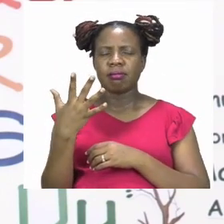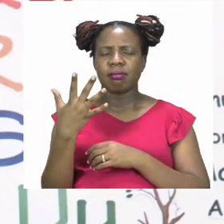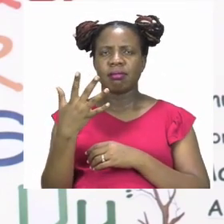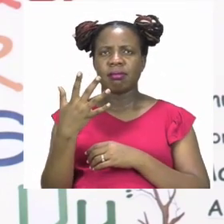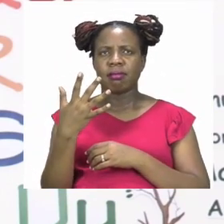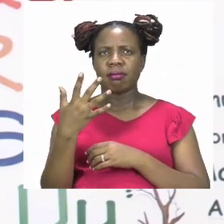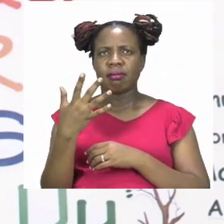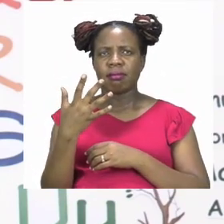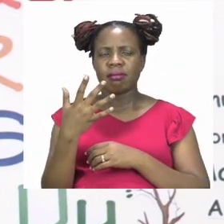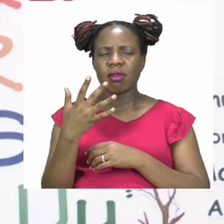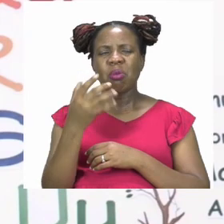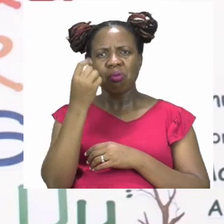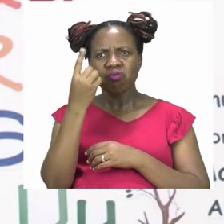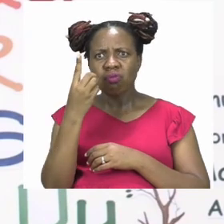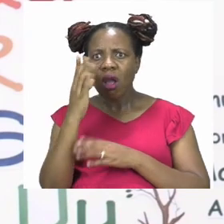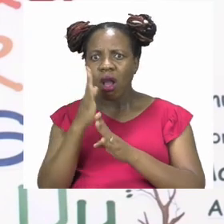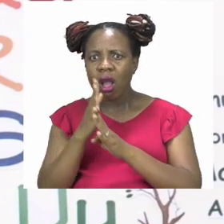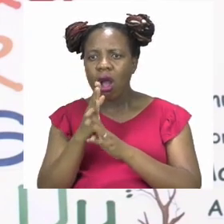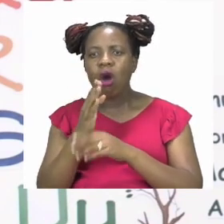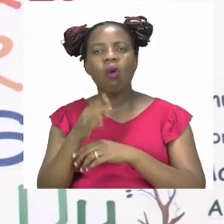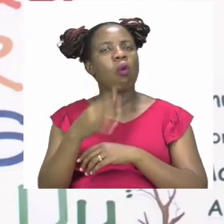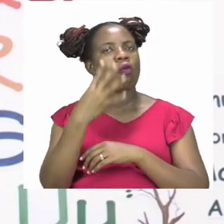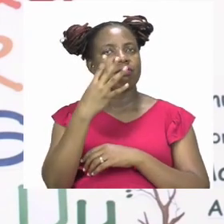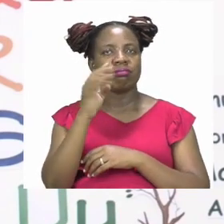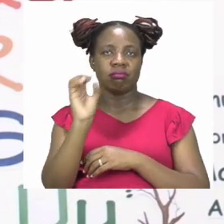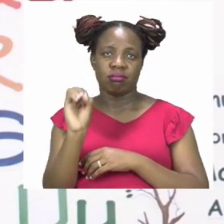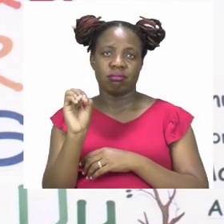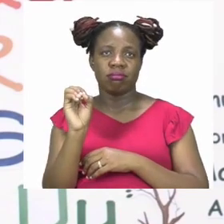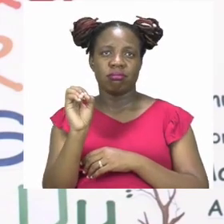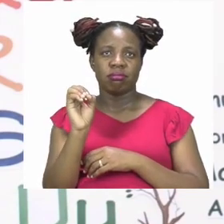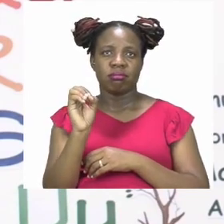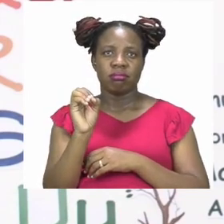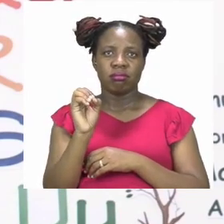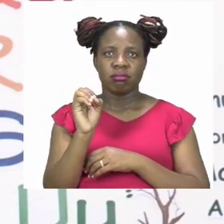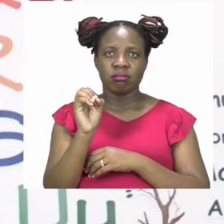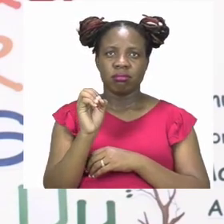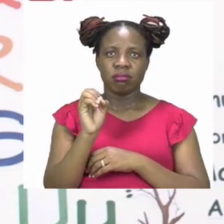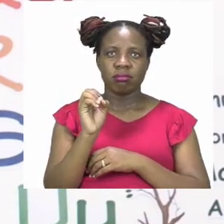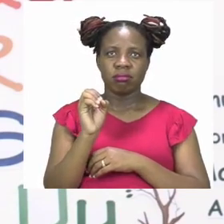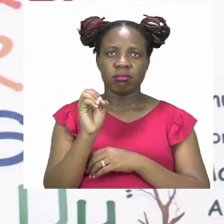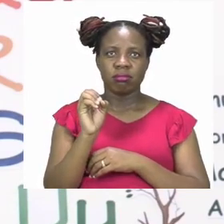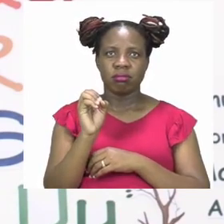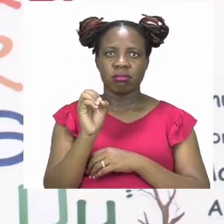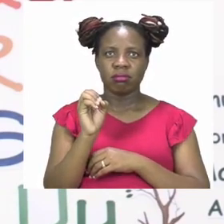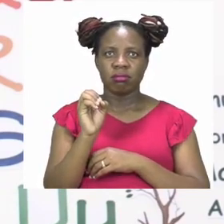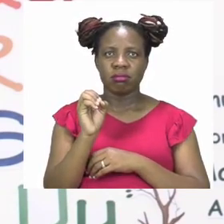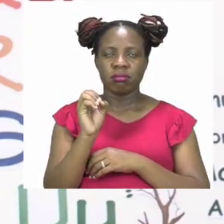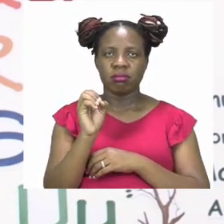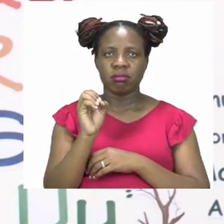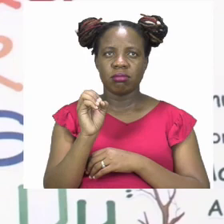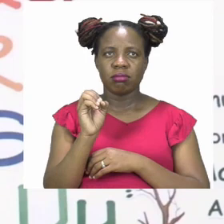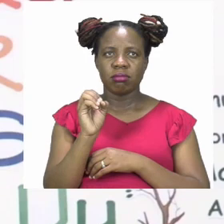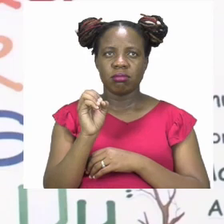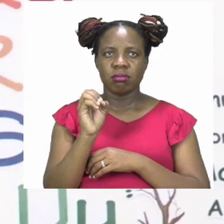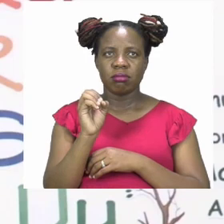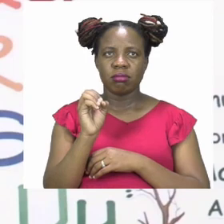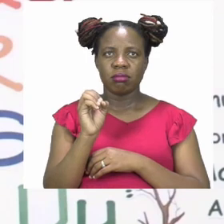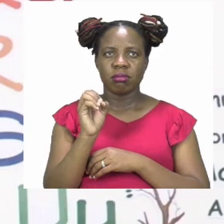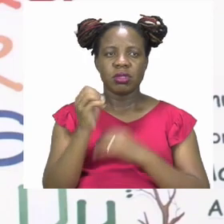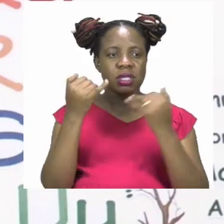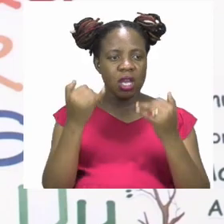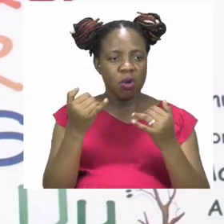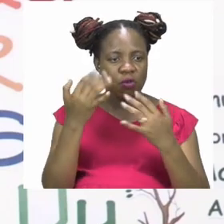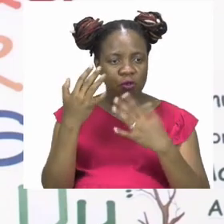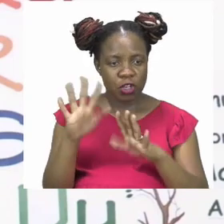counted 40. And remember, after we count, we need to go ahead and we need to make the